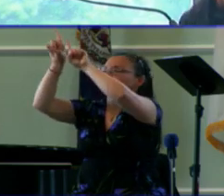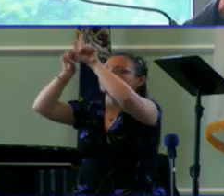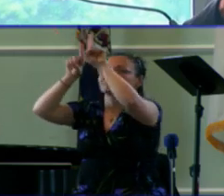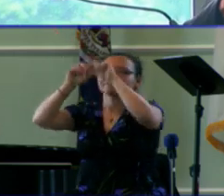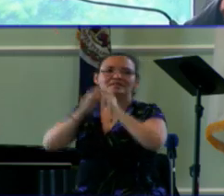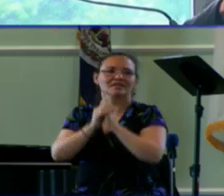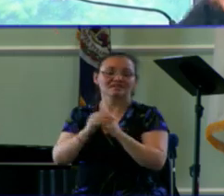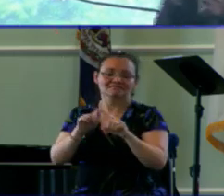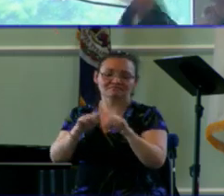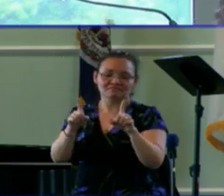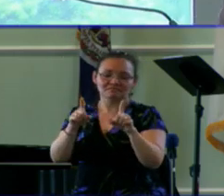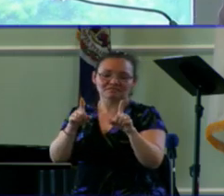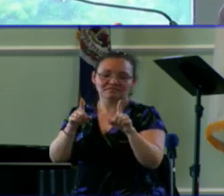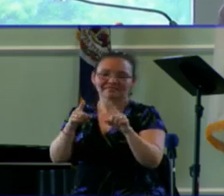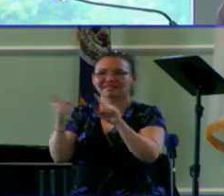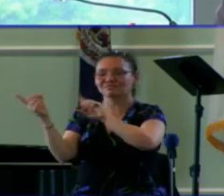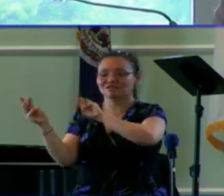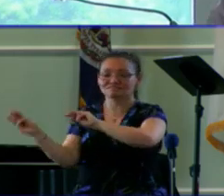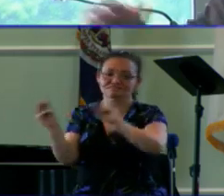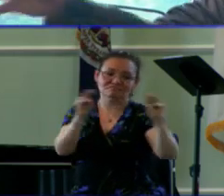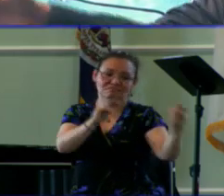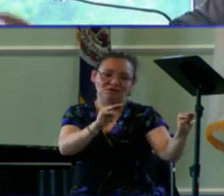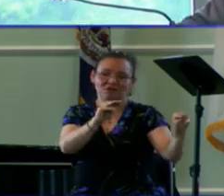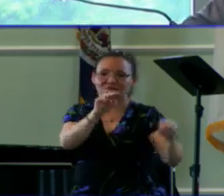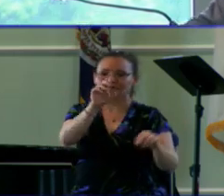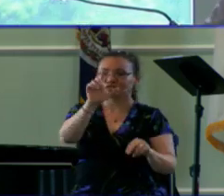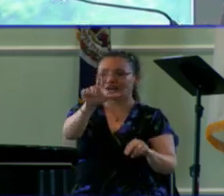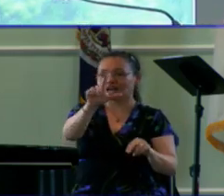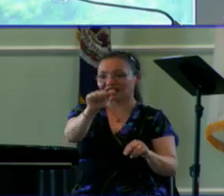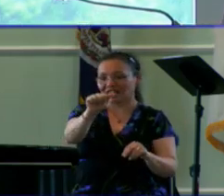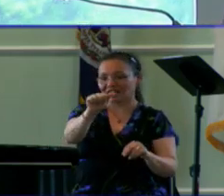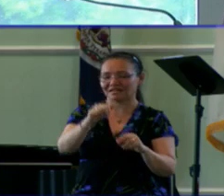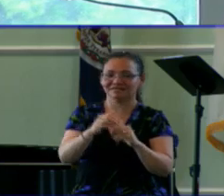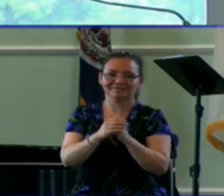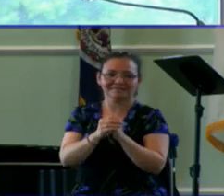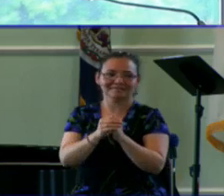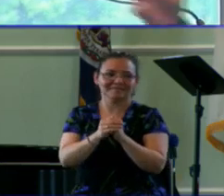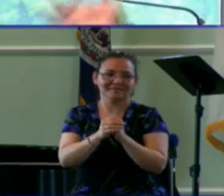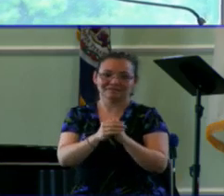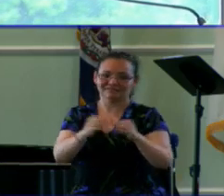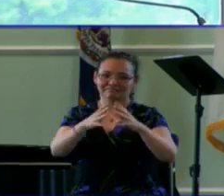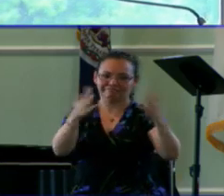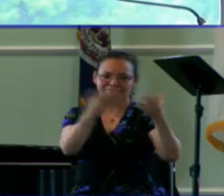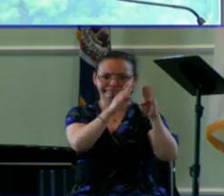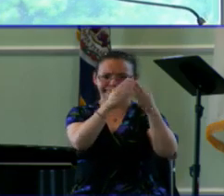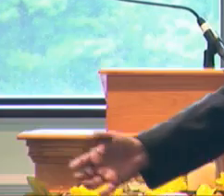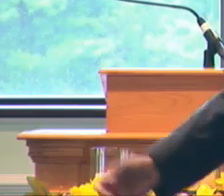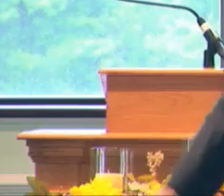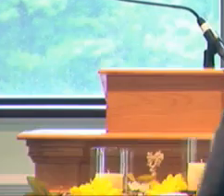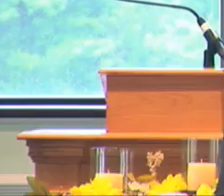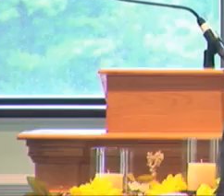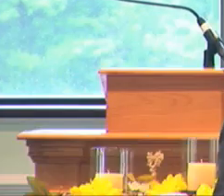But then we moved to Los Angeles, big metropolis, a lot of lights.